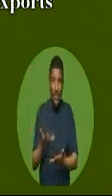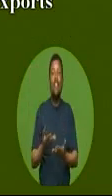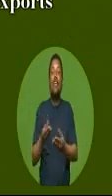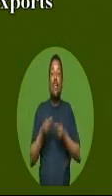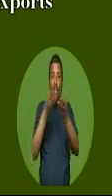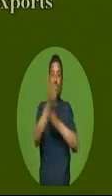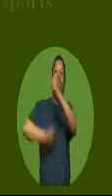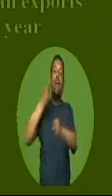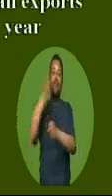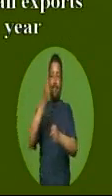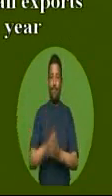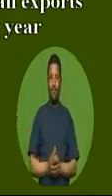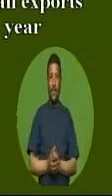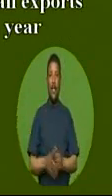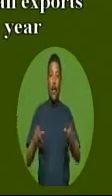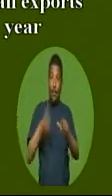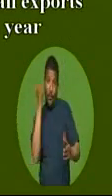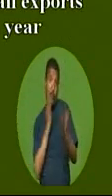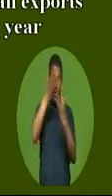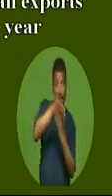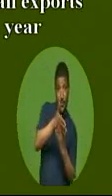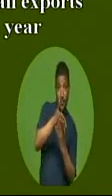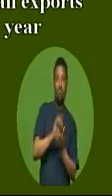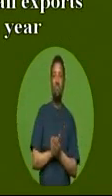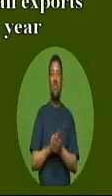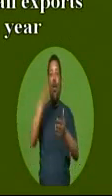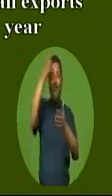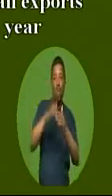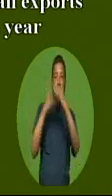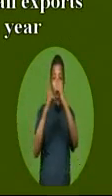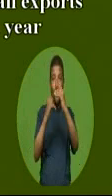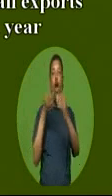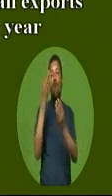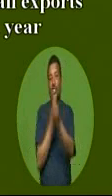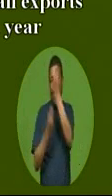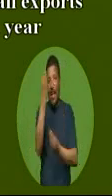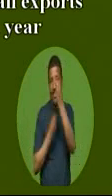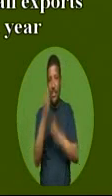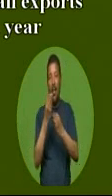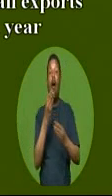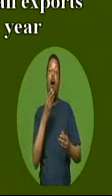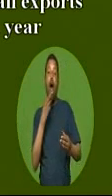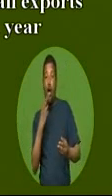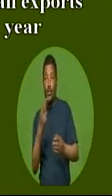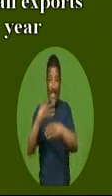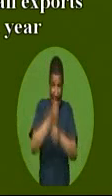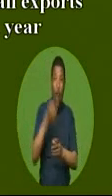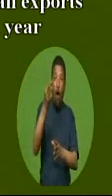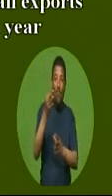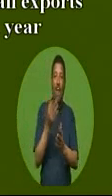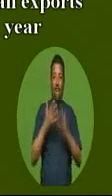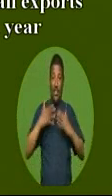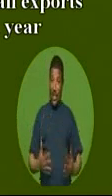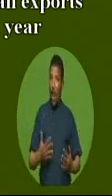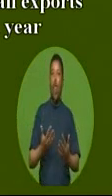given year. On the other hand, volume of trade is the sum of the physical